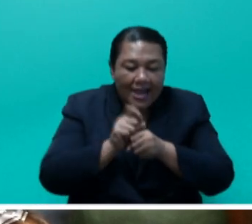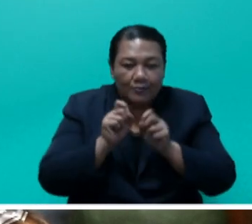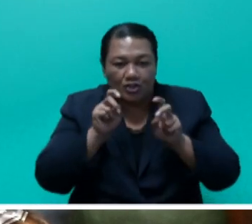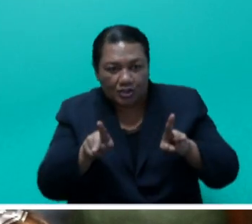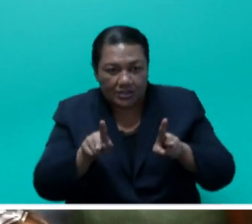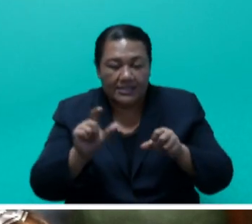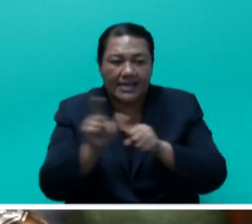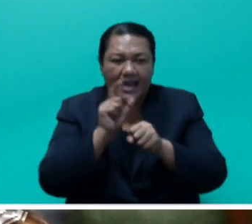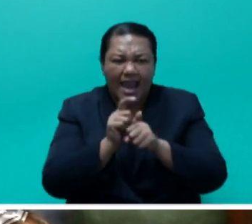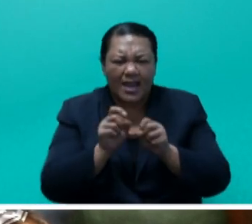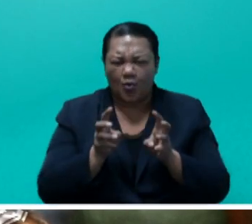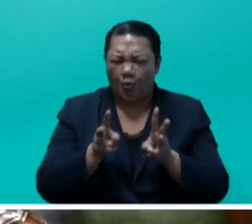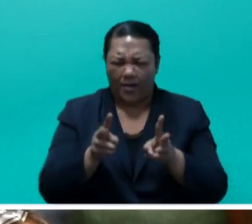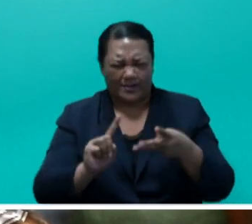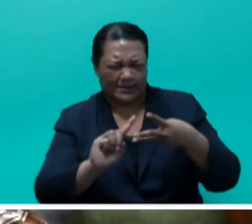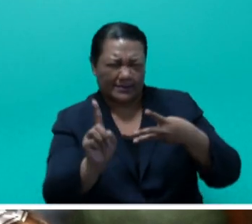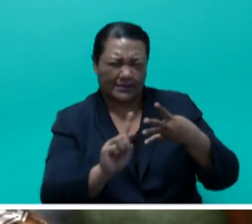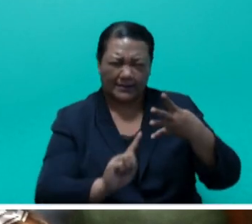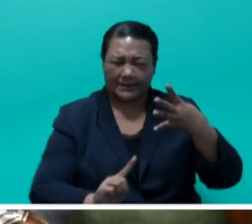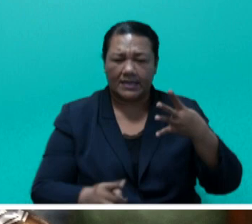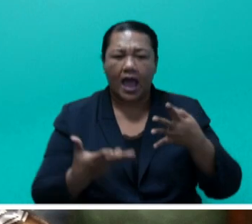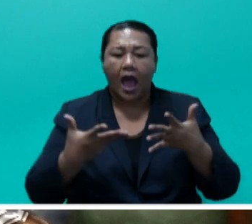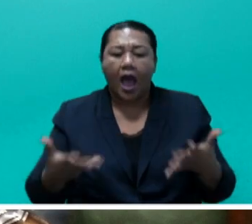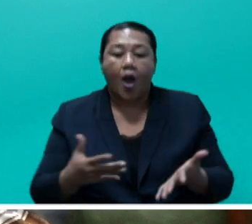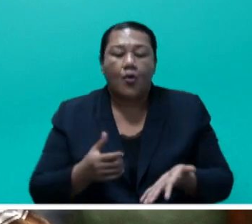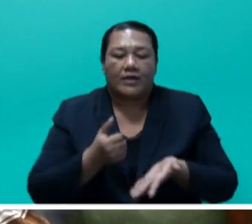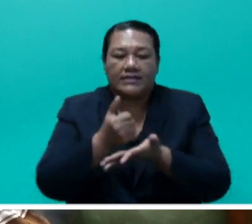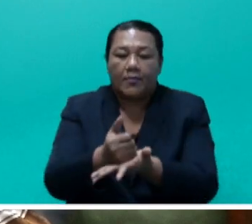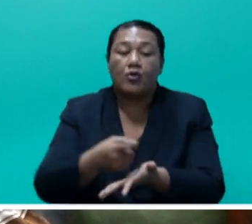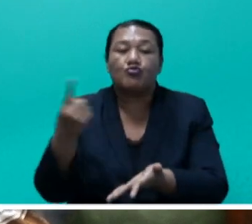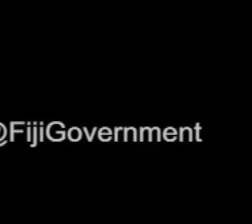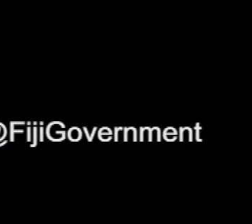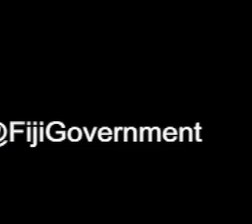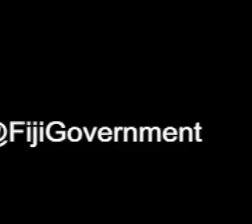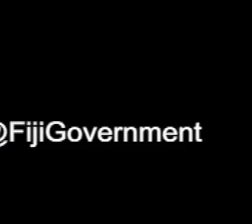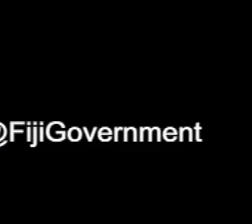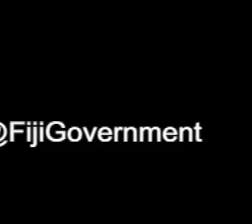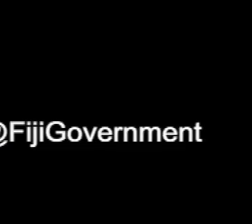we can address the increasing squatter and informal settlements in the country. Thank you, Mr. Speaker.